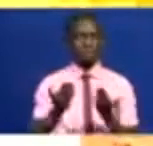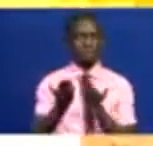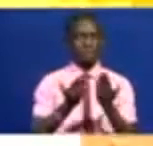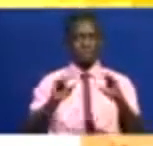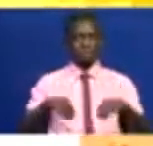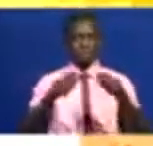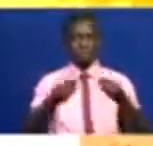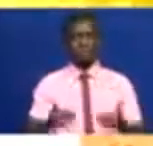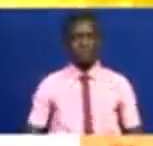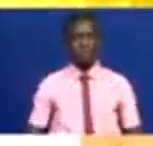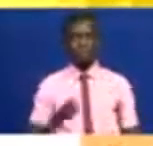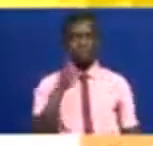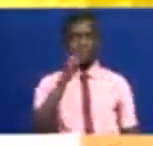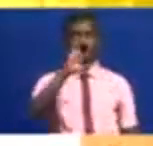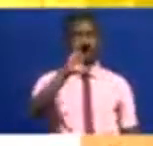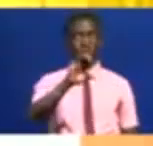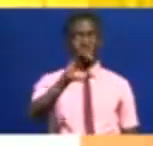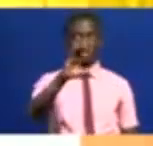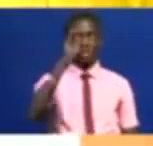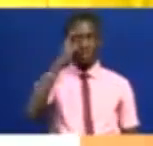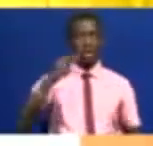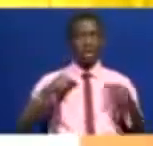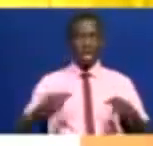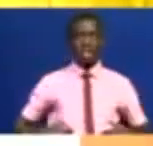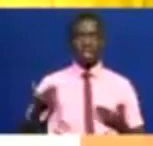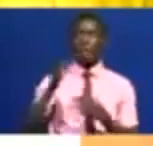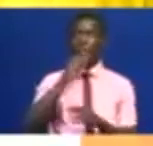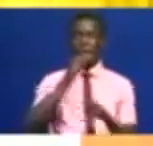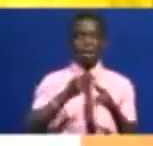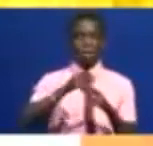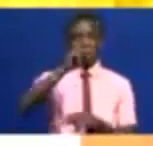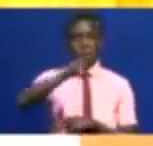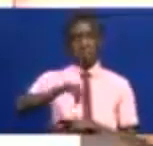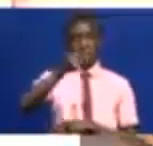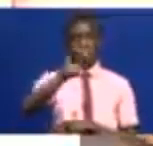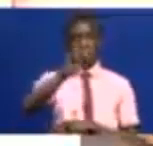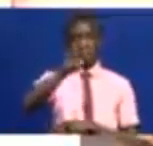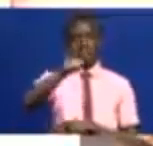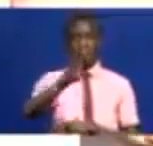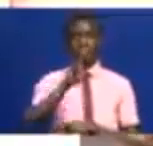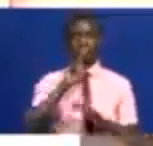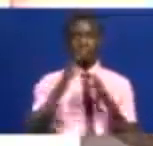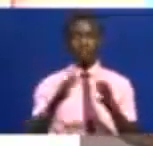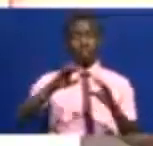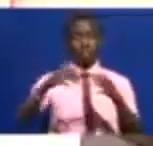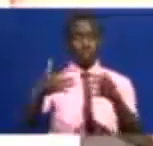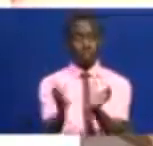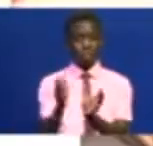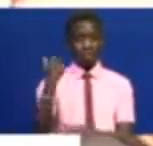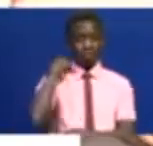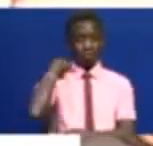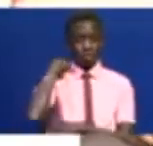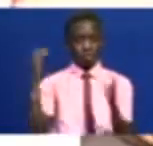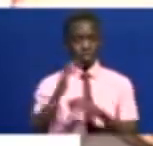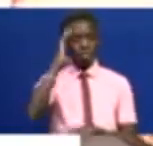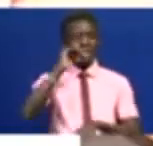Kilifi County CEC for Health and Sanitation Services Peter Morogo said the community health volunteers will in 2 weeks' time receive National